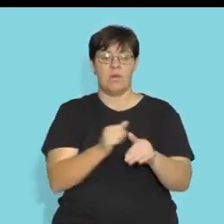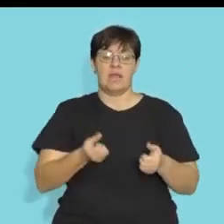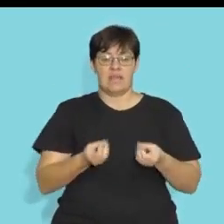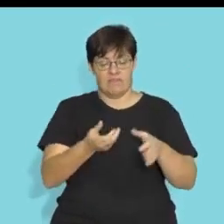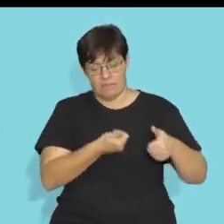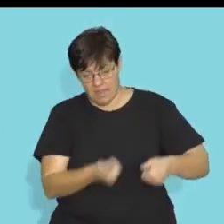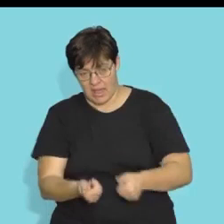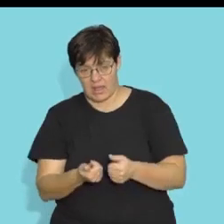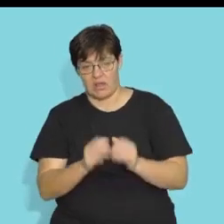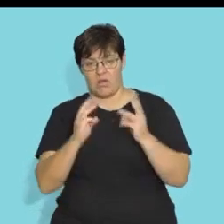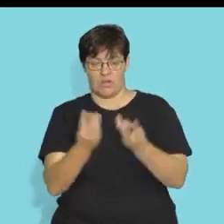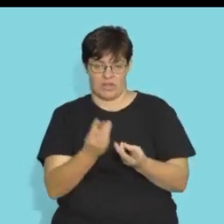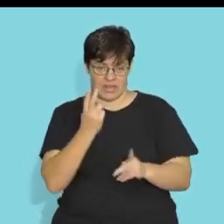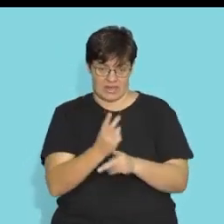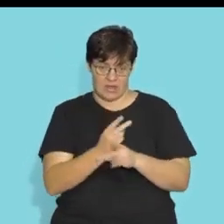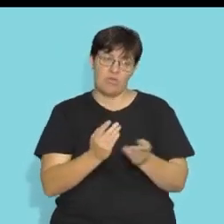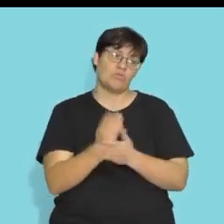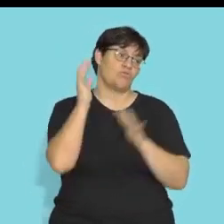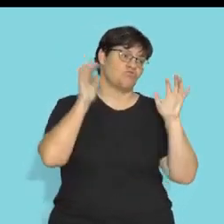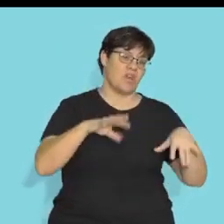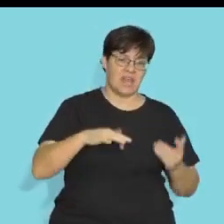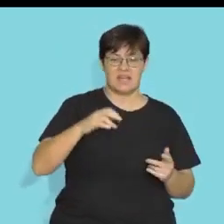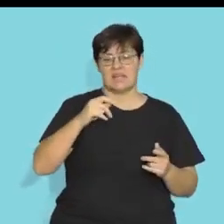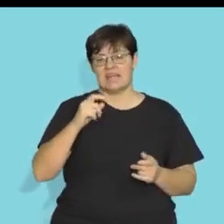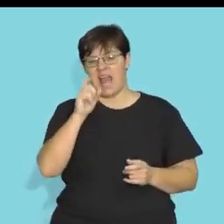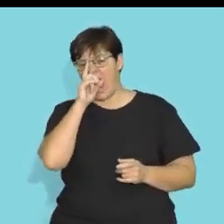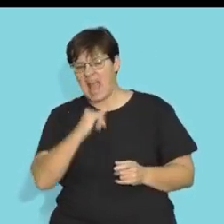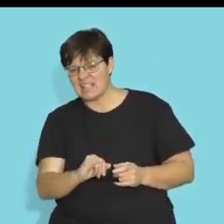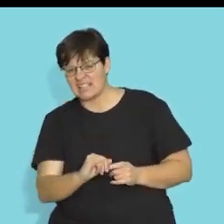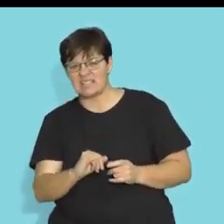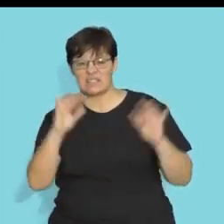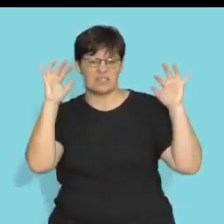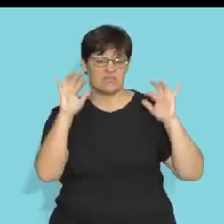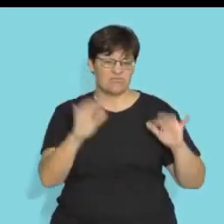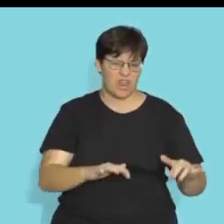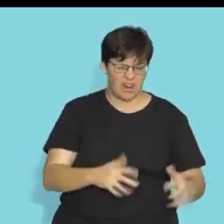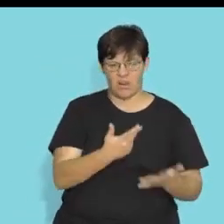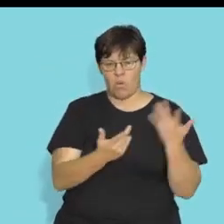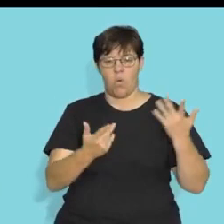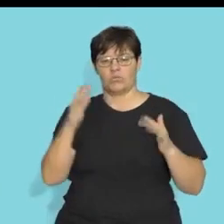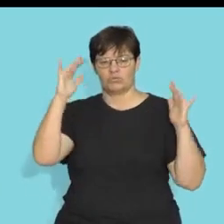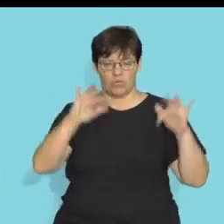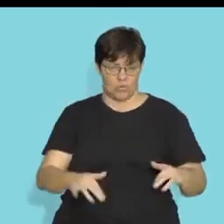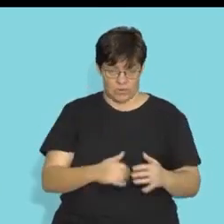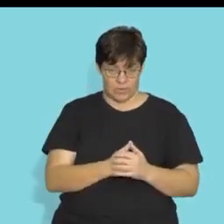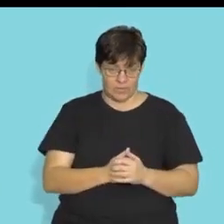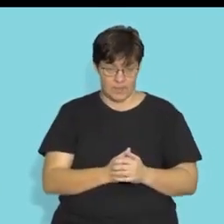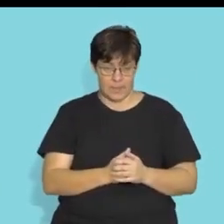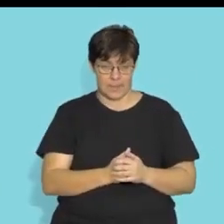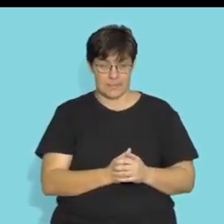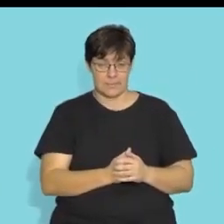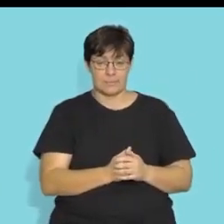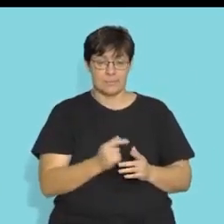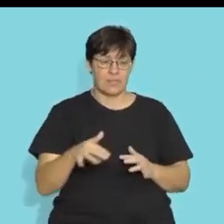atmosphere before precipitating back to the earth as either rain, sleet, or snow. So if we